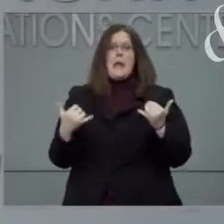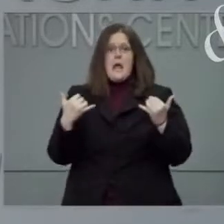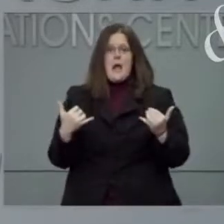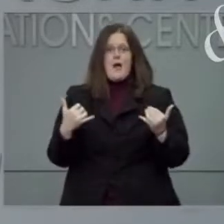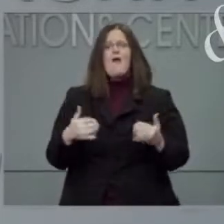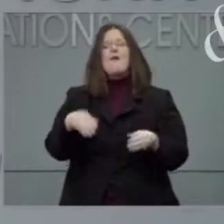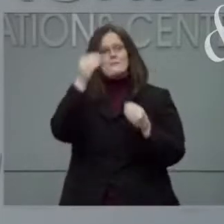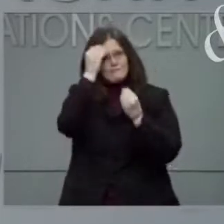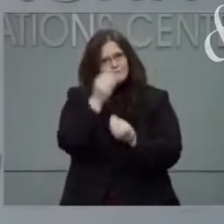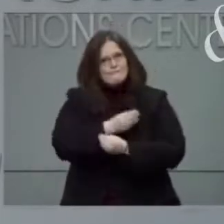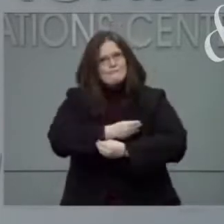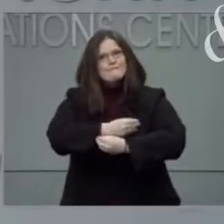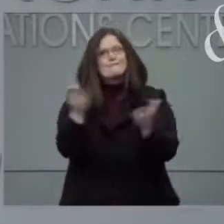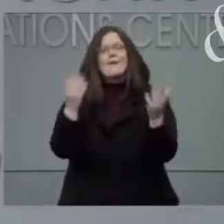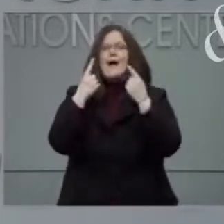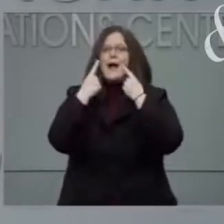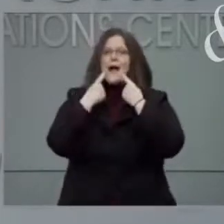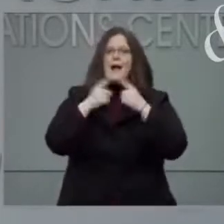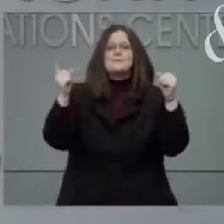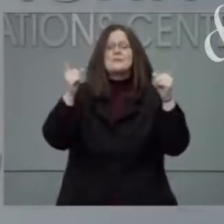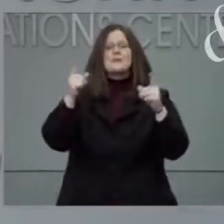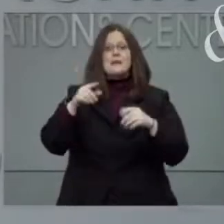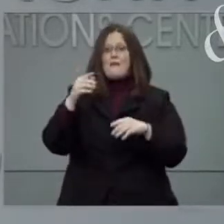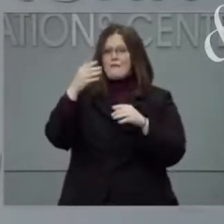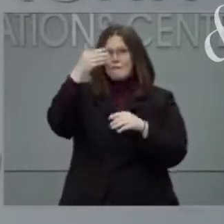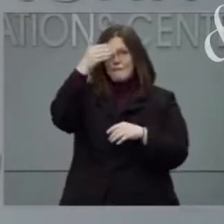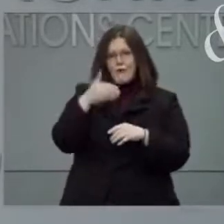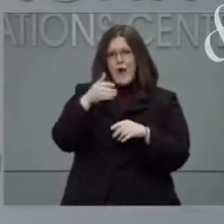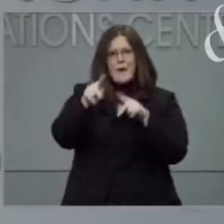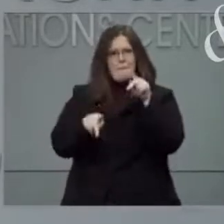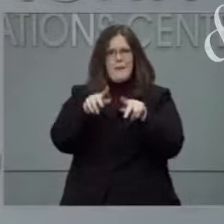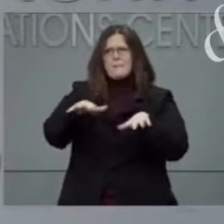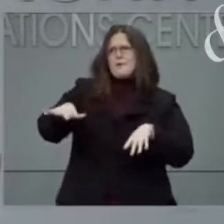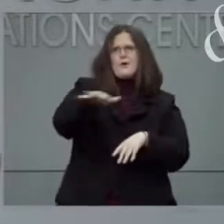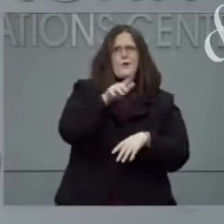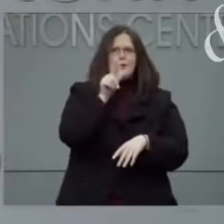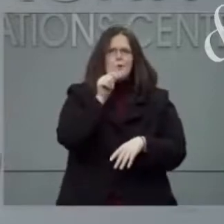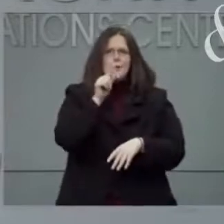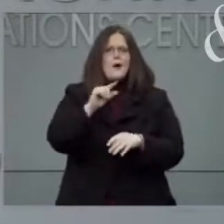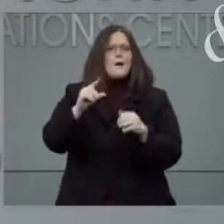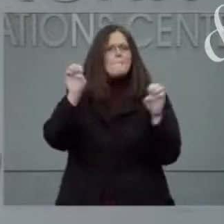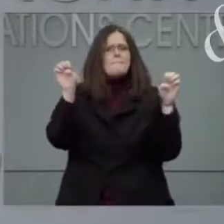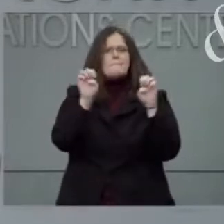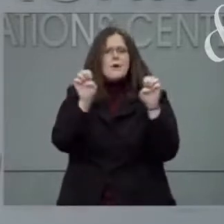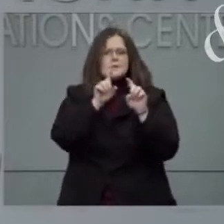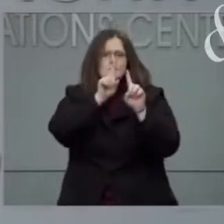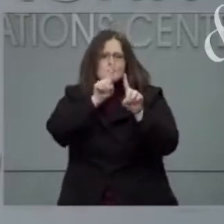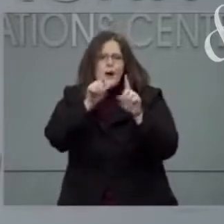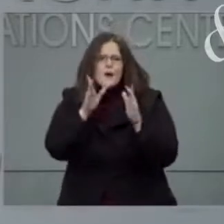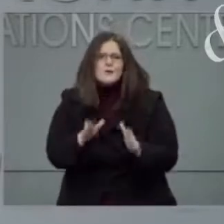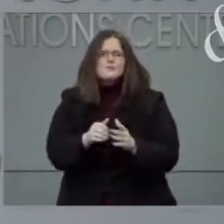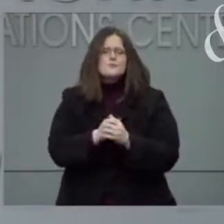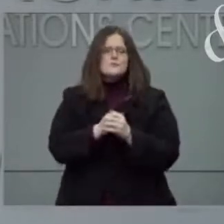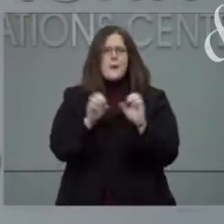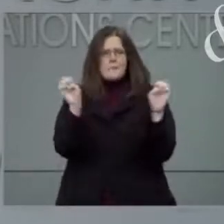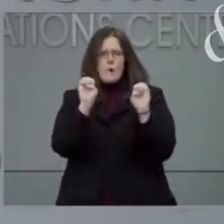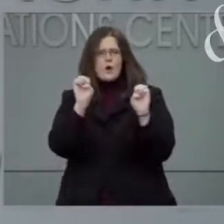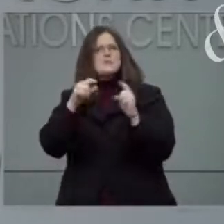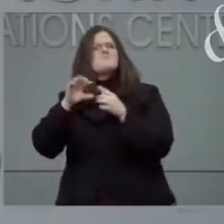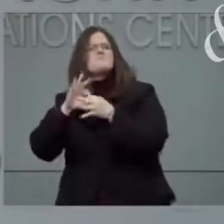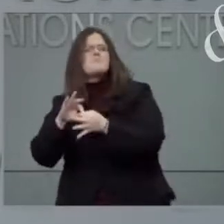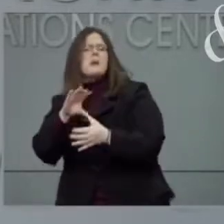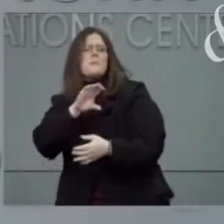starting tomorrow, March the 3rd. This includes first responders and emergency personnel, such as